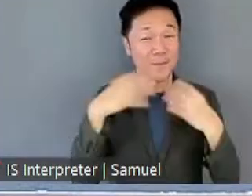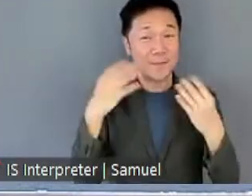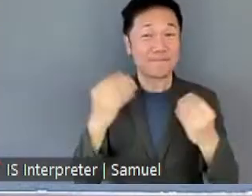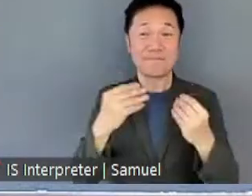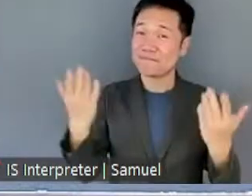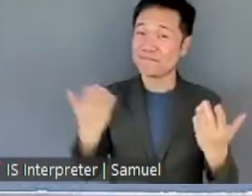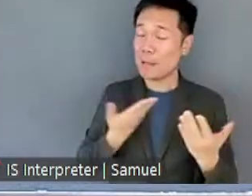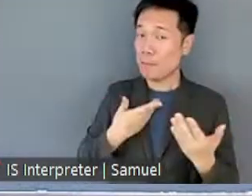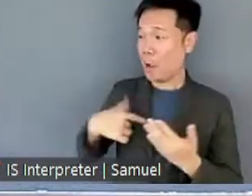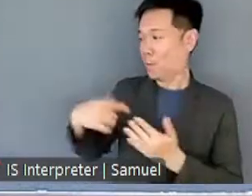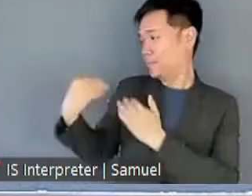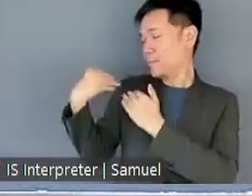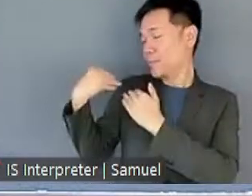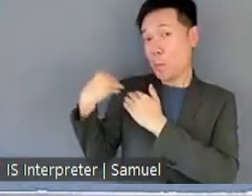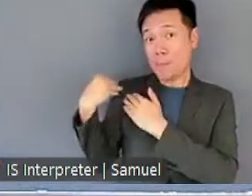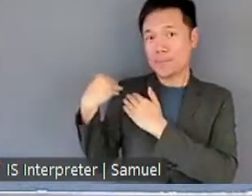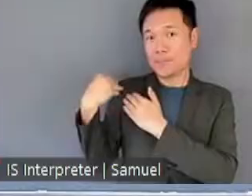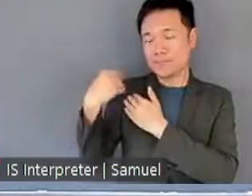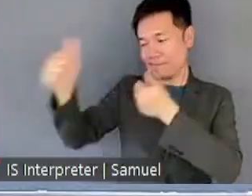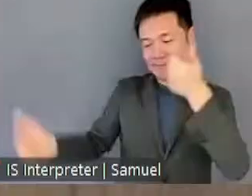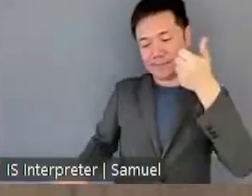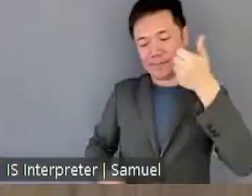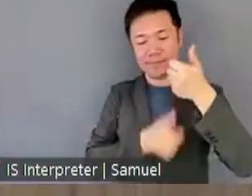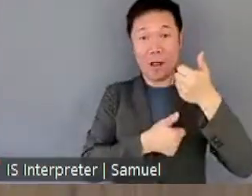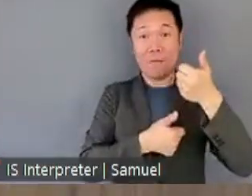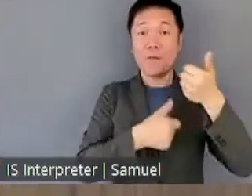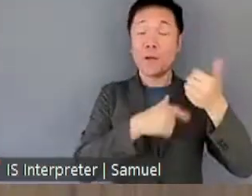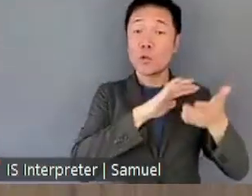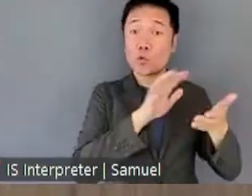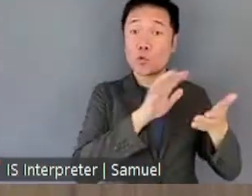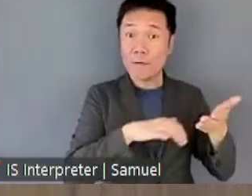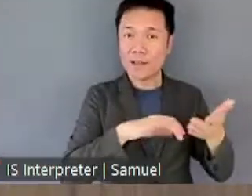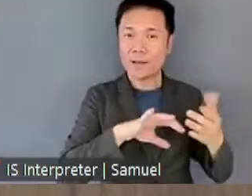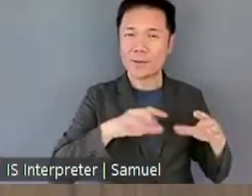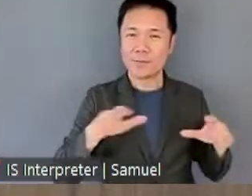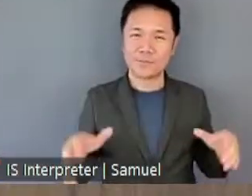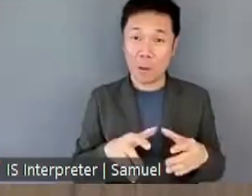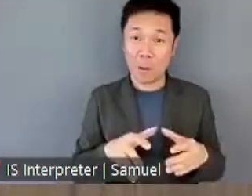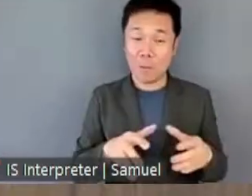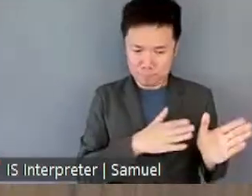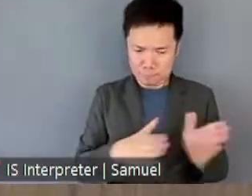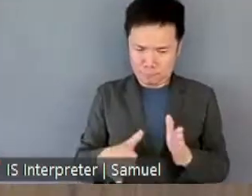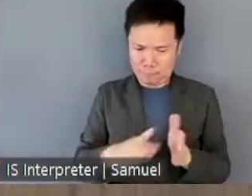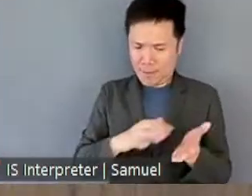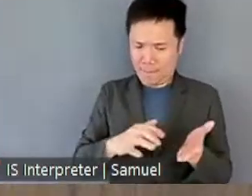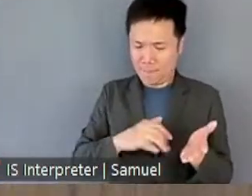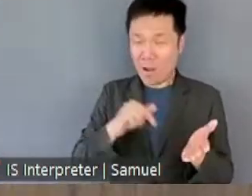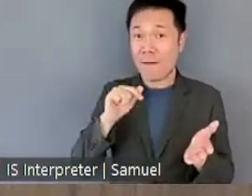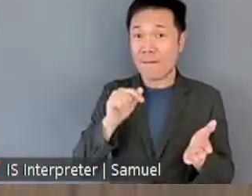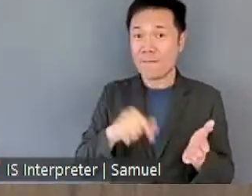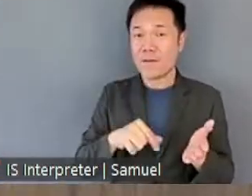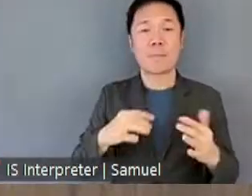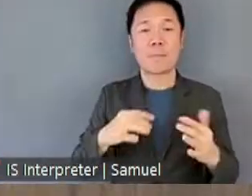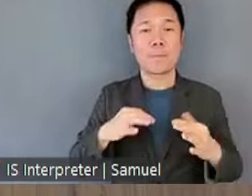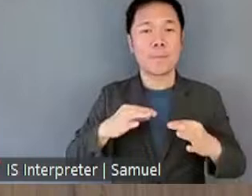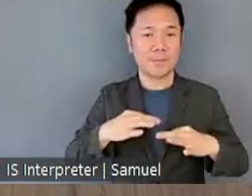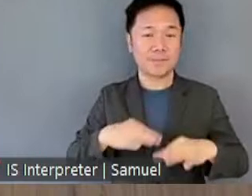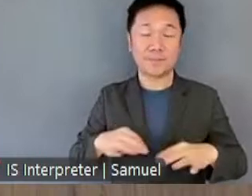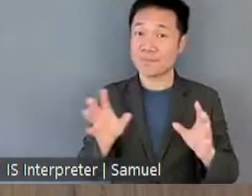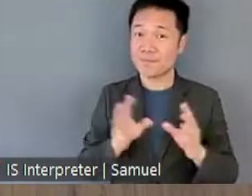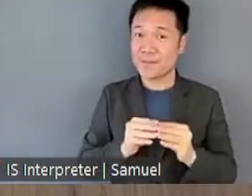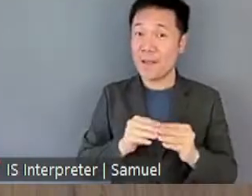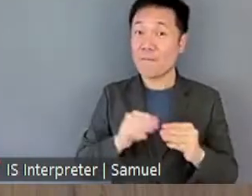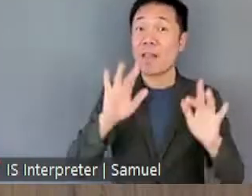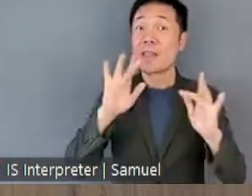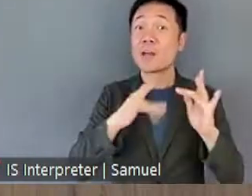my capacity as co-chair of the Informal Drafting Group on preparations of the Asia-Pacific Ministerial Conference on Digital